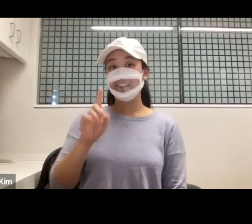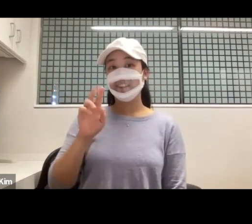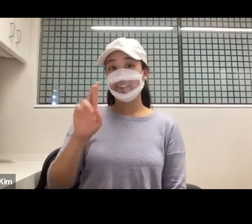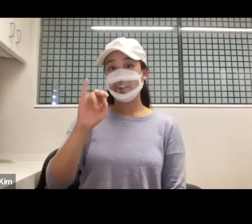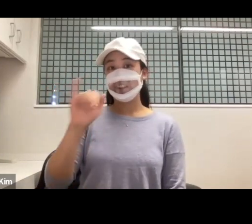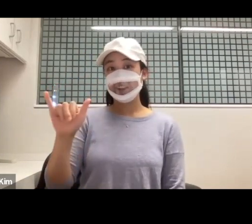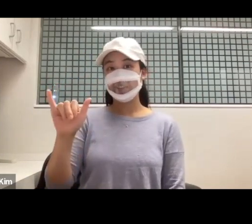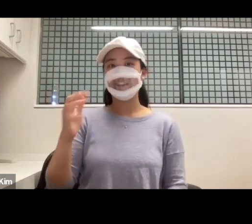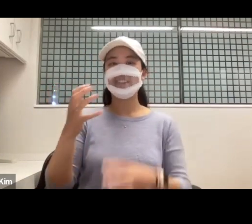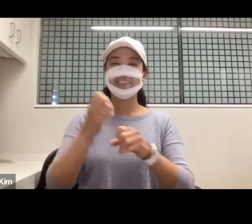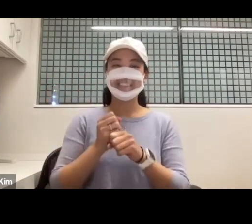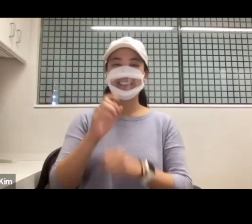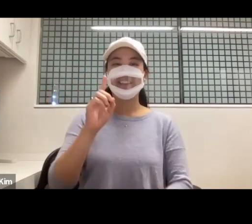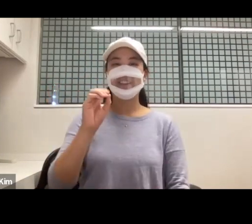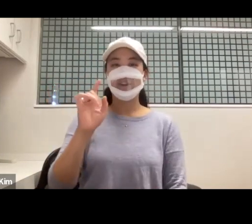IY.